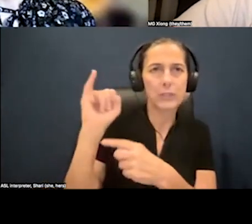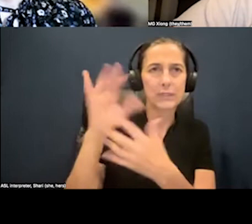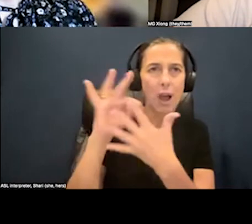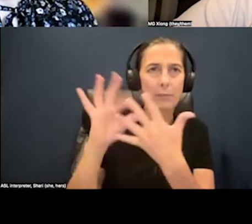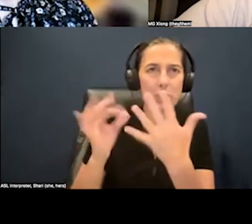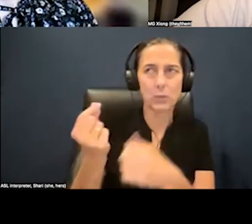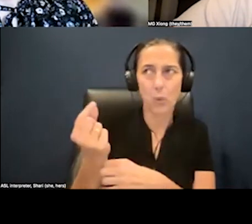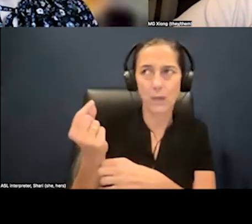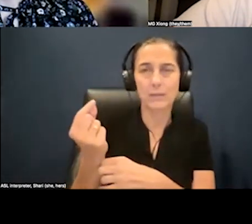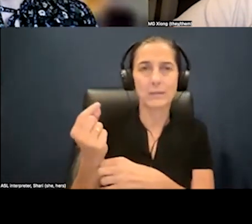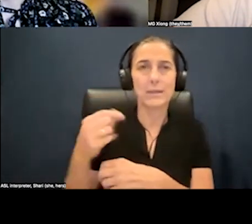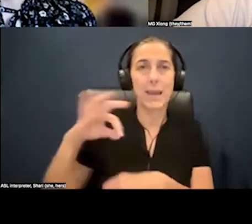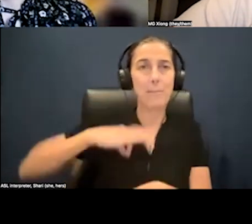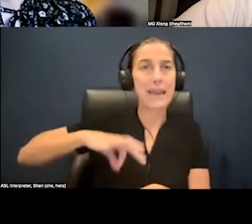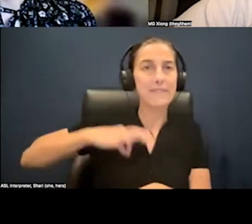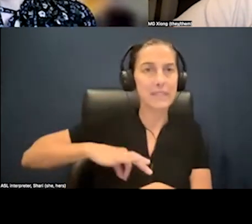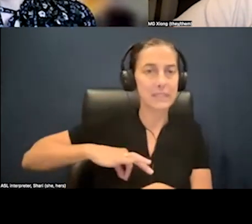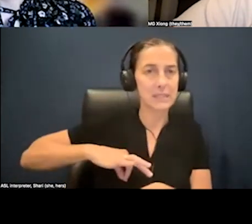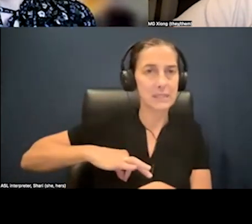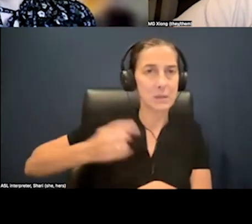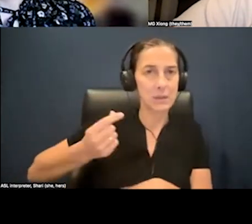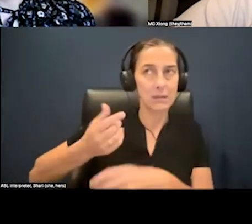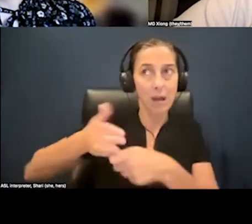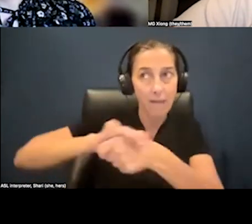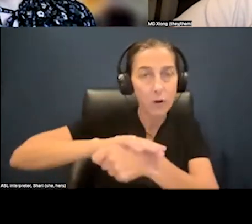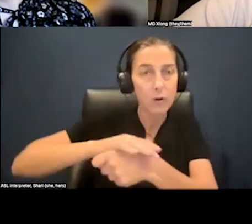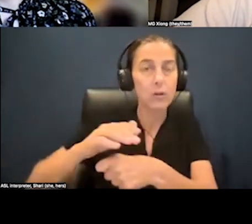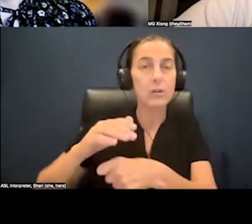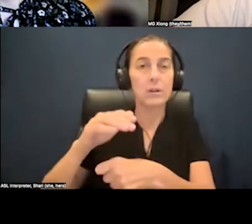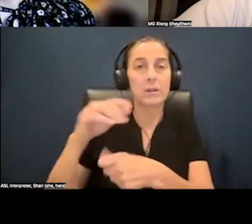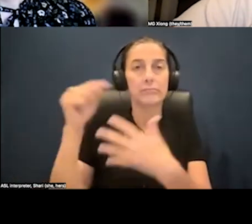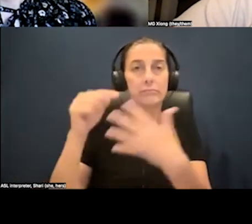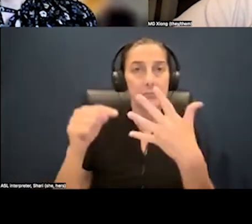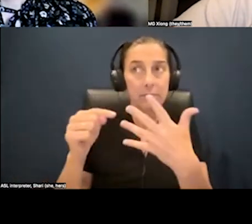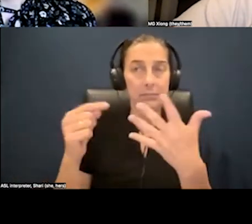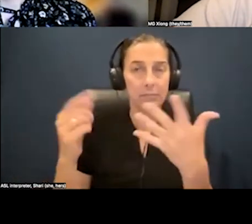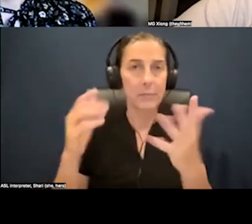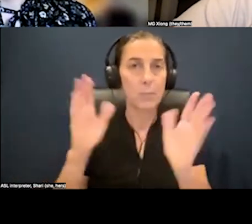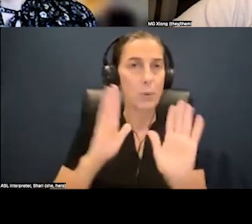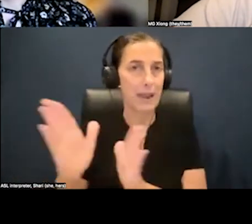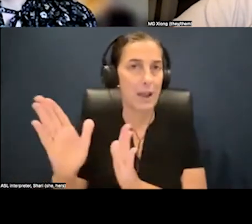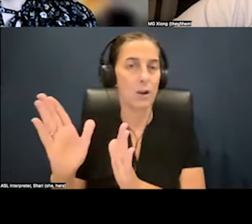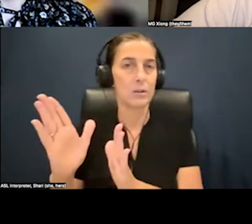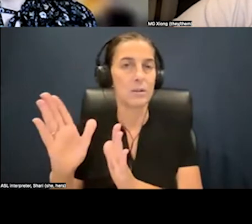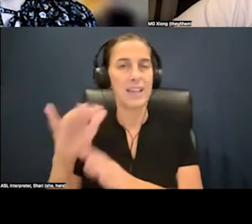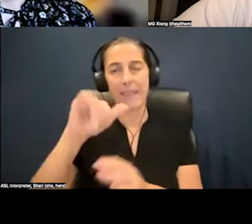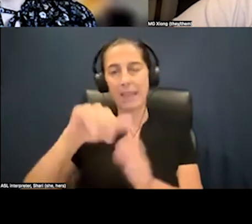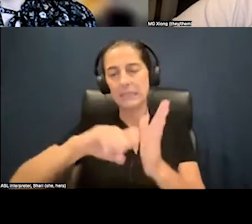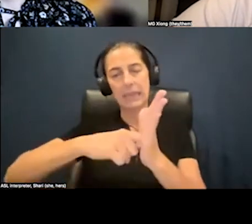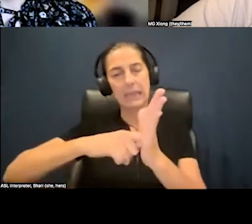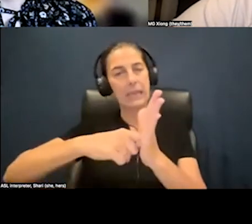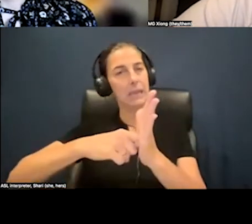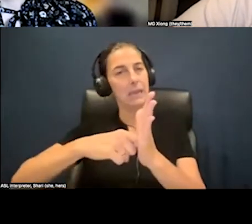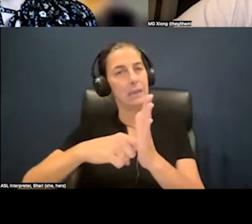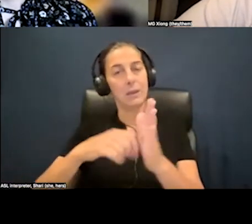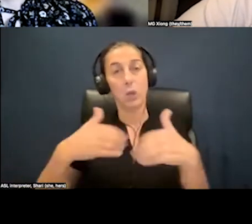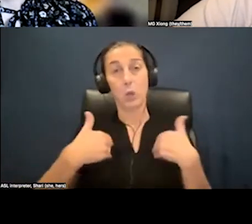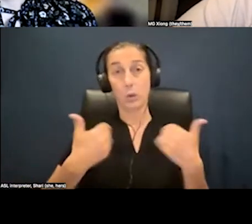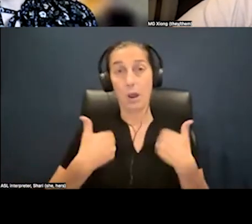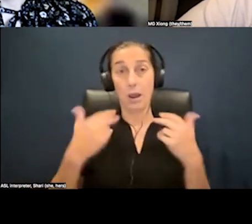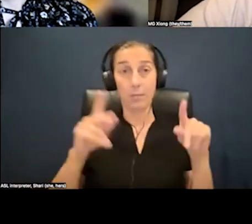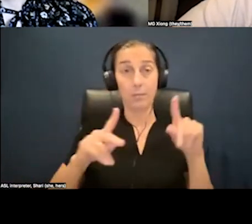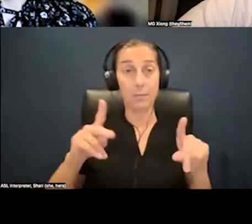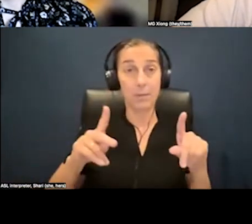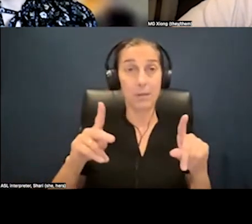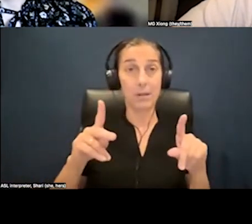care around gender needs is covered under that plan. I think that's the key thing that I would encourage youth to keep in mind as